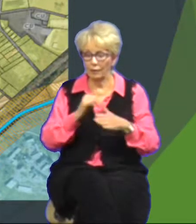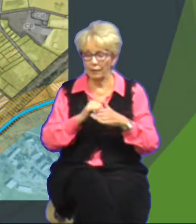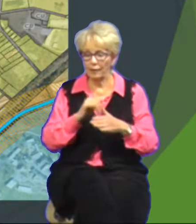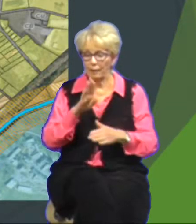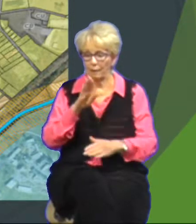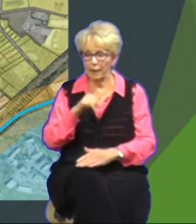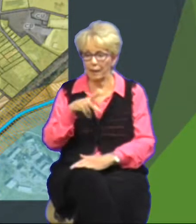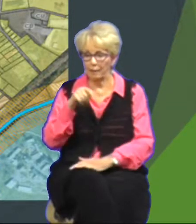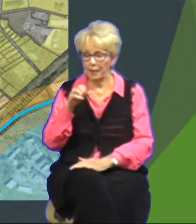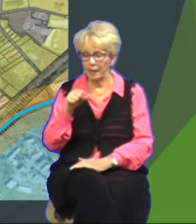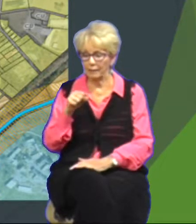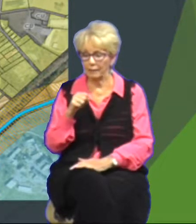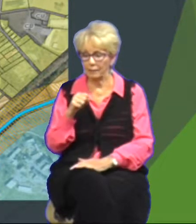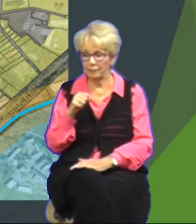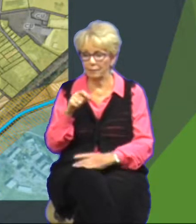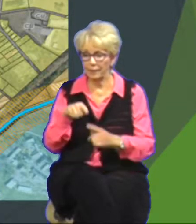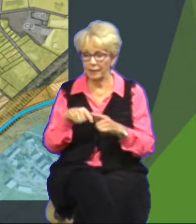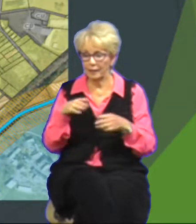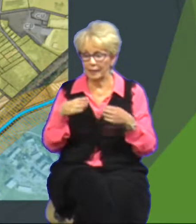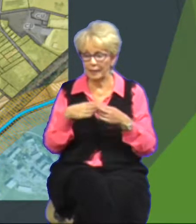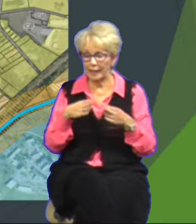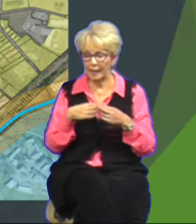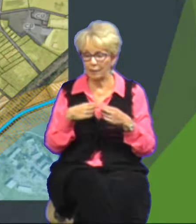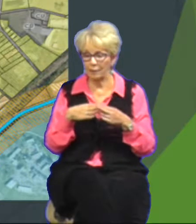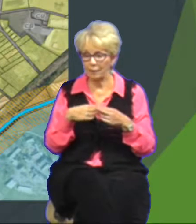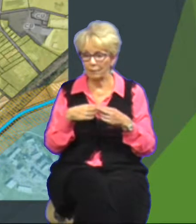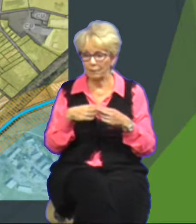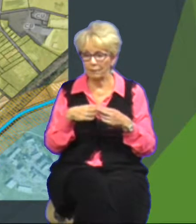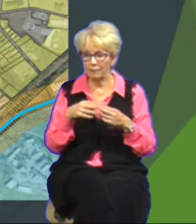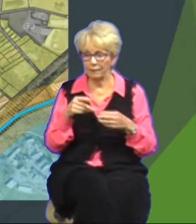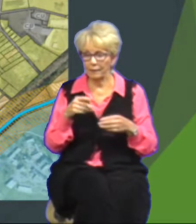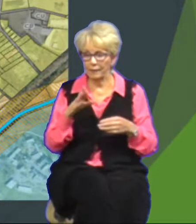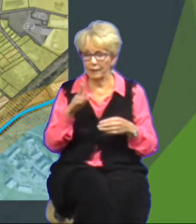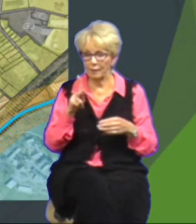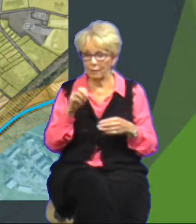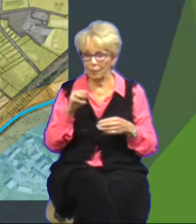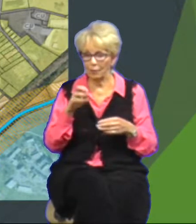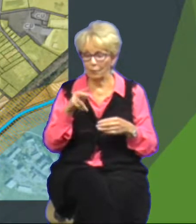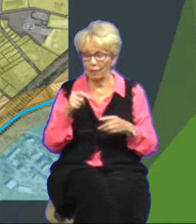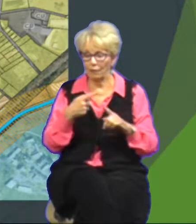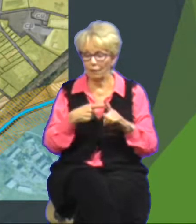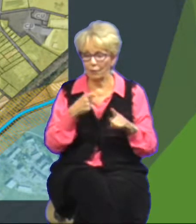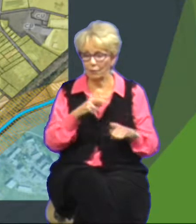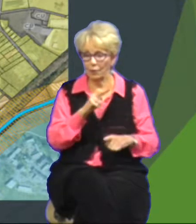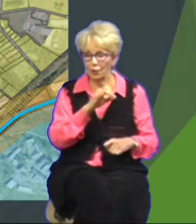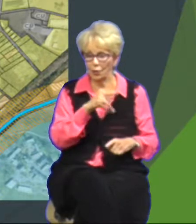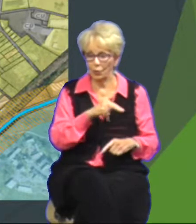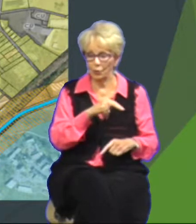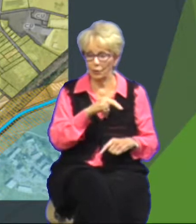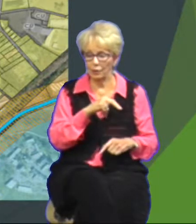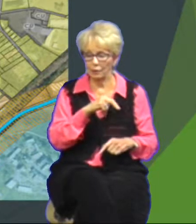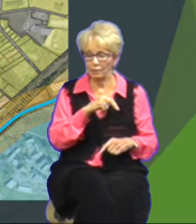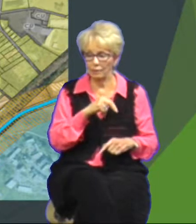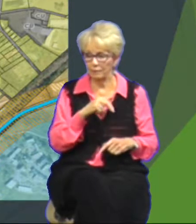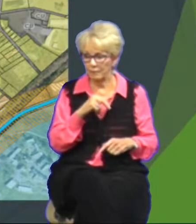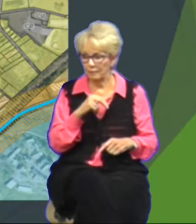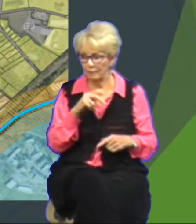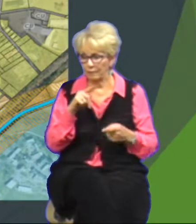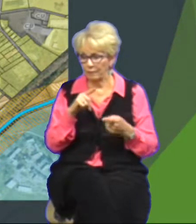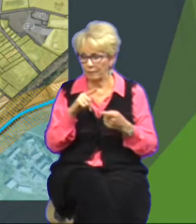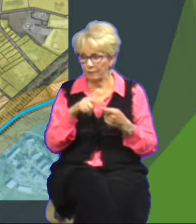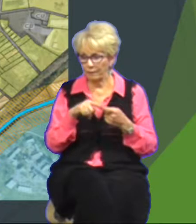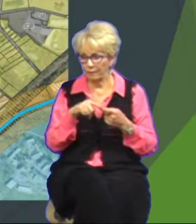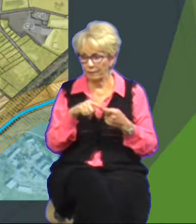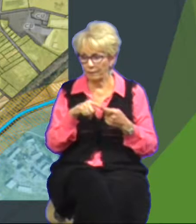bypass into downtown, and then along Burkmont from Union to